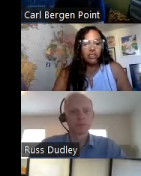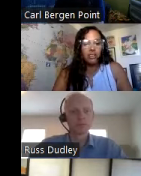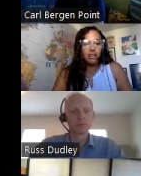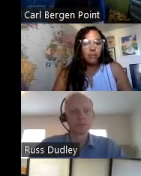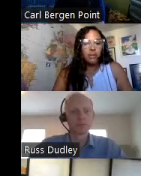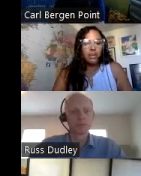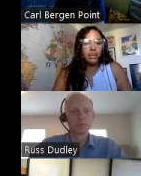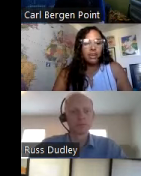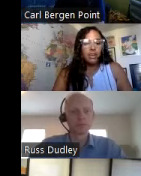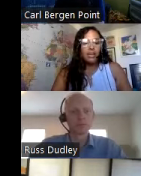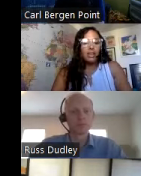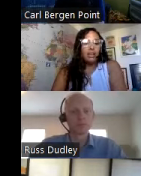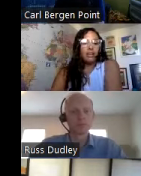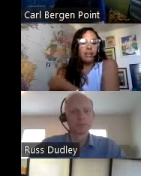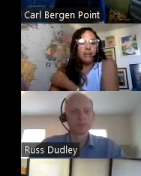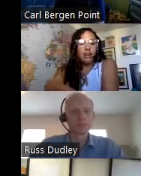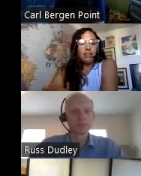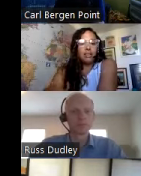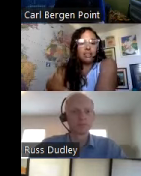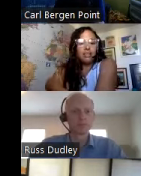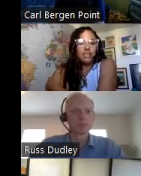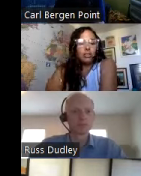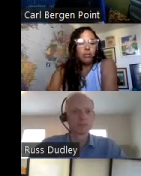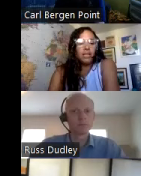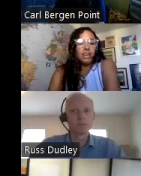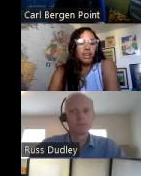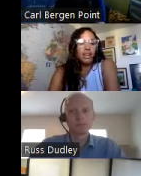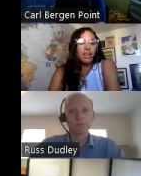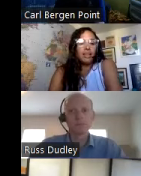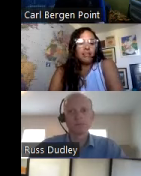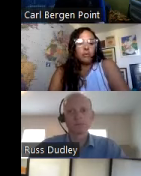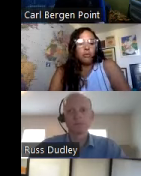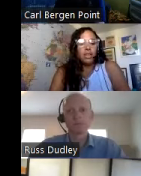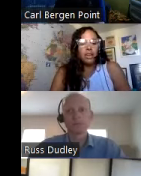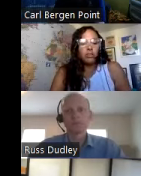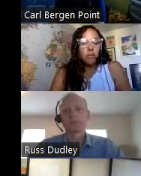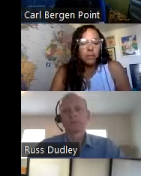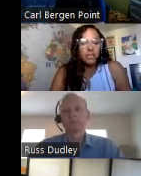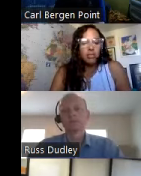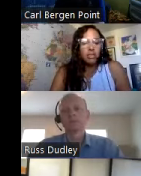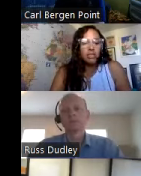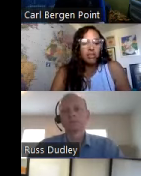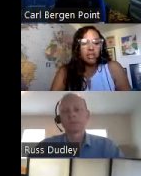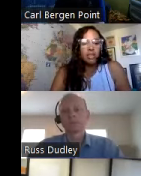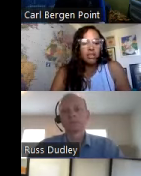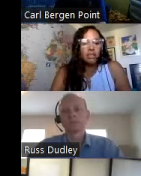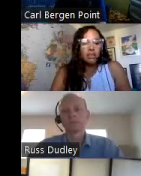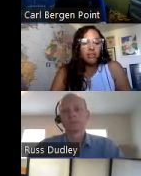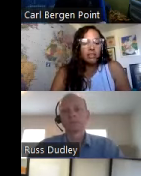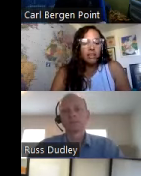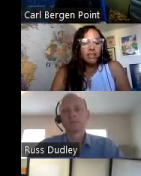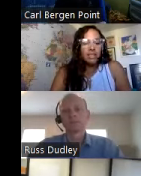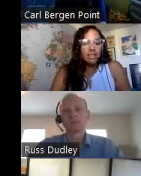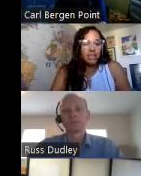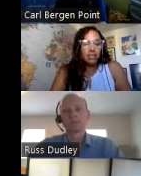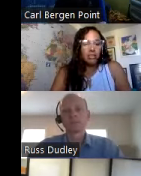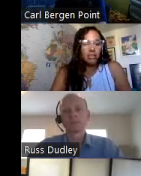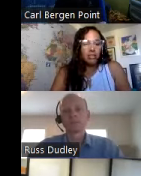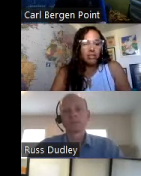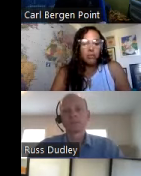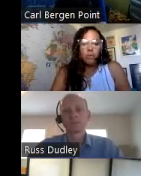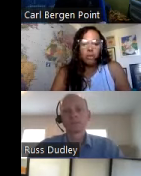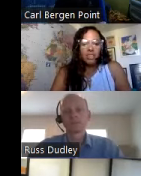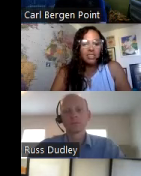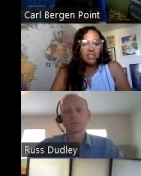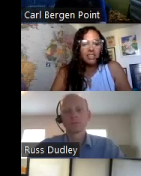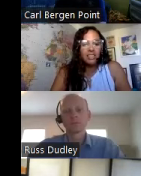flood scenarios, it's very interesting. It's very high level work that has been provided to the